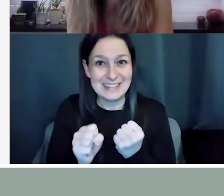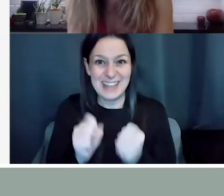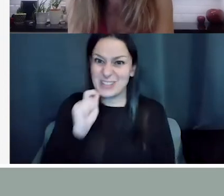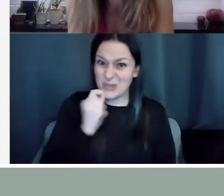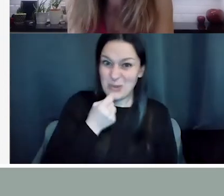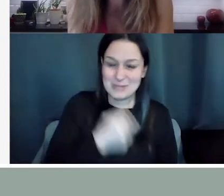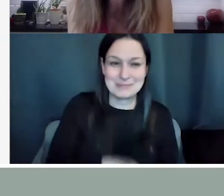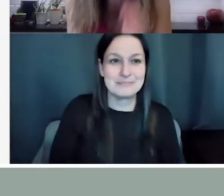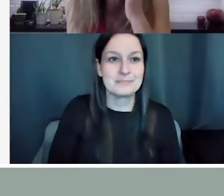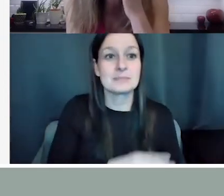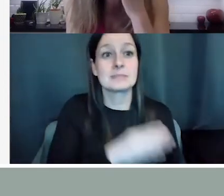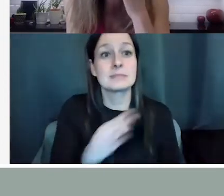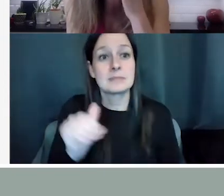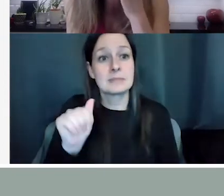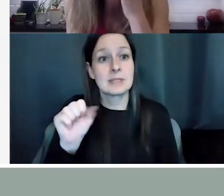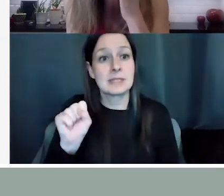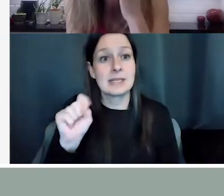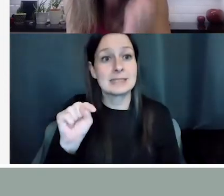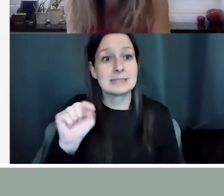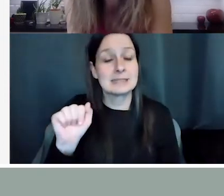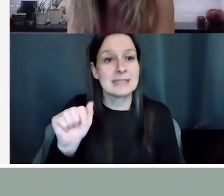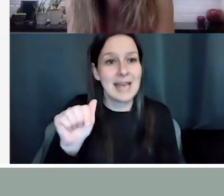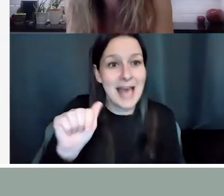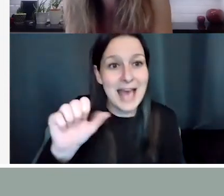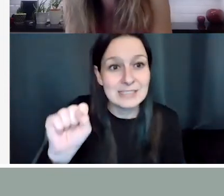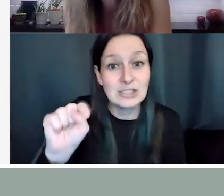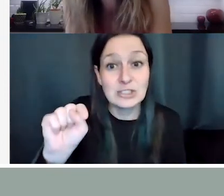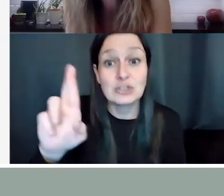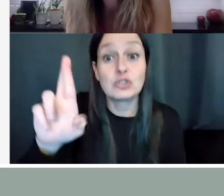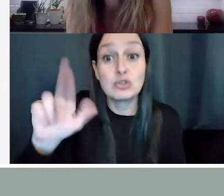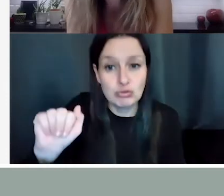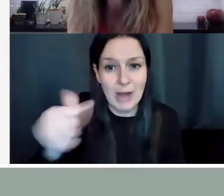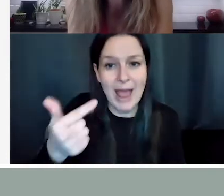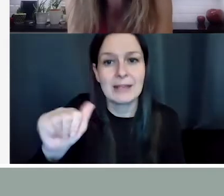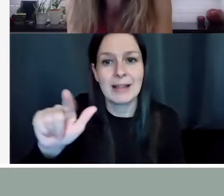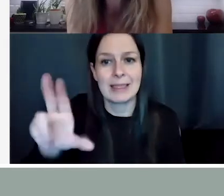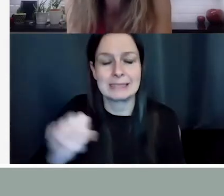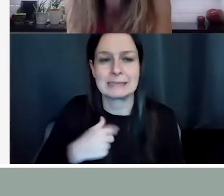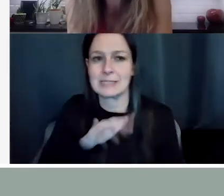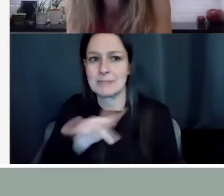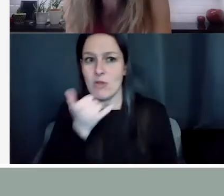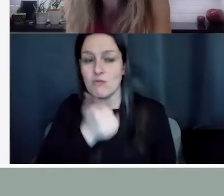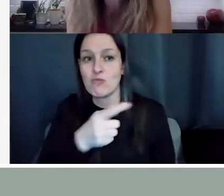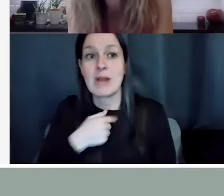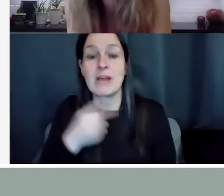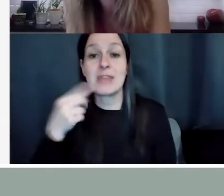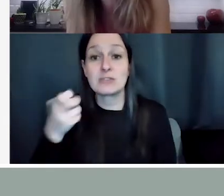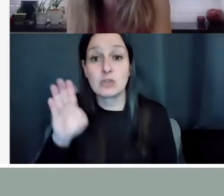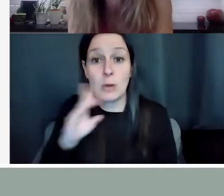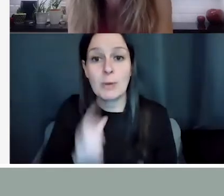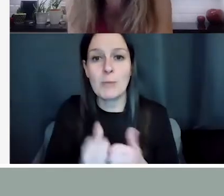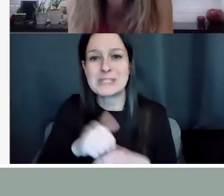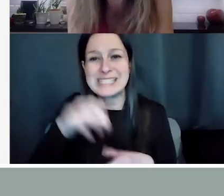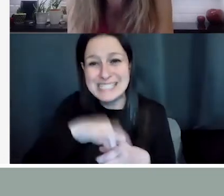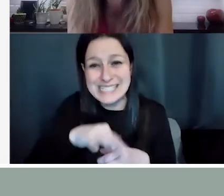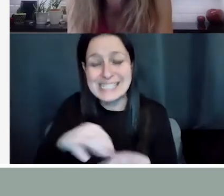trick. Astragalus, which I'm now seeing I spelled wrong on here, that's an herb and it's mostly in teas and supplements. So again, you got